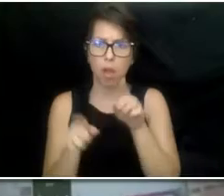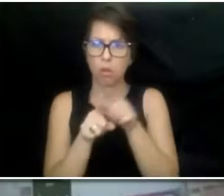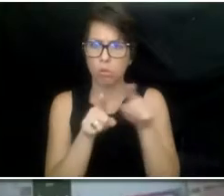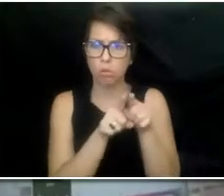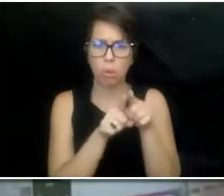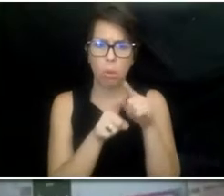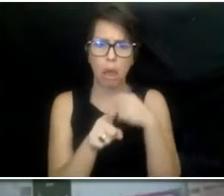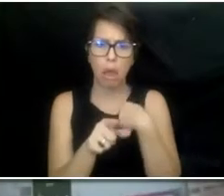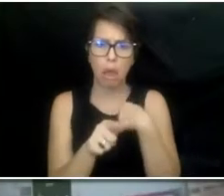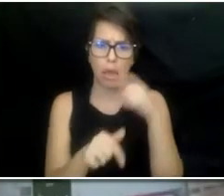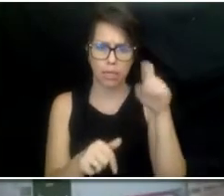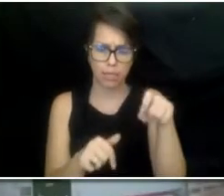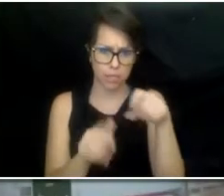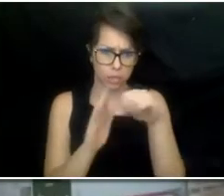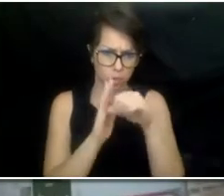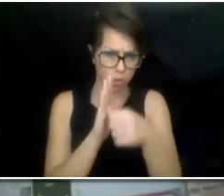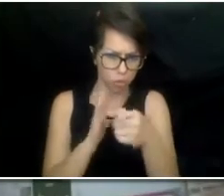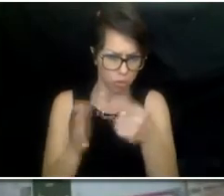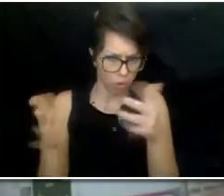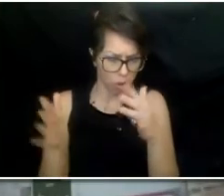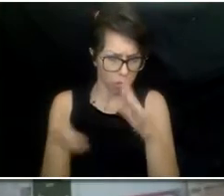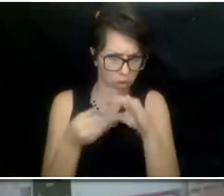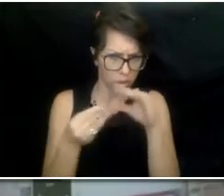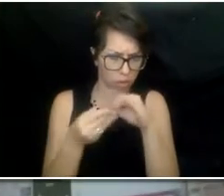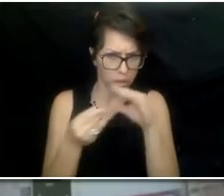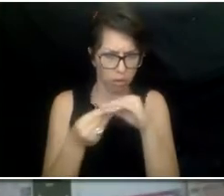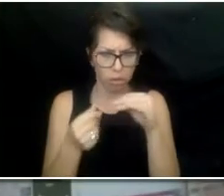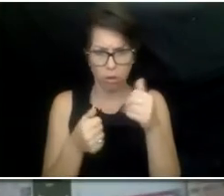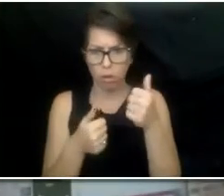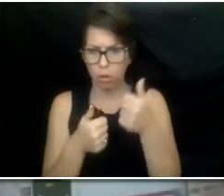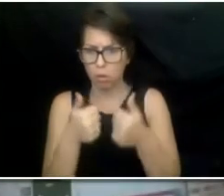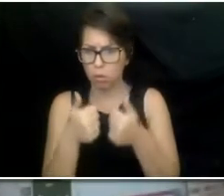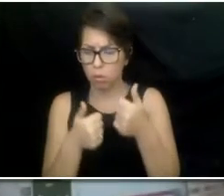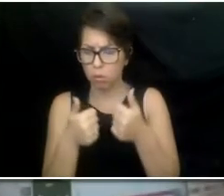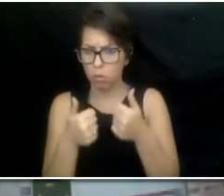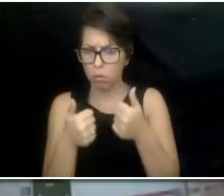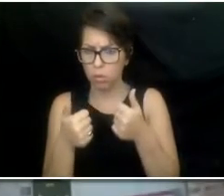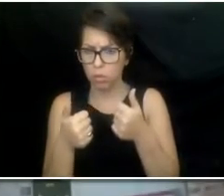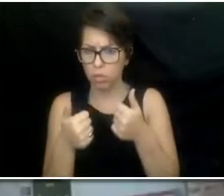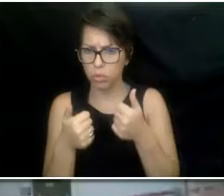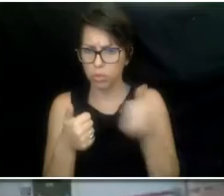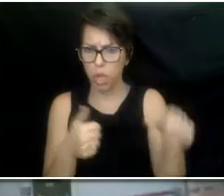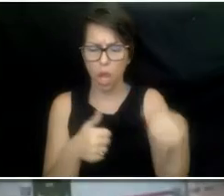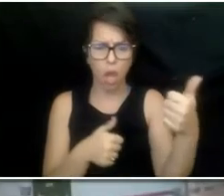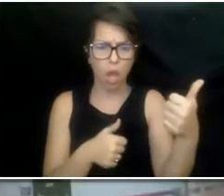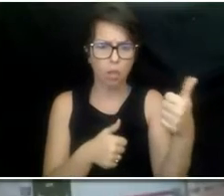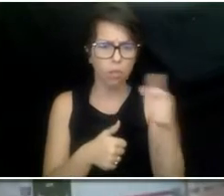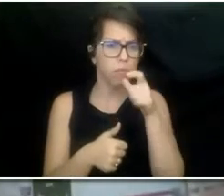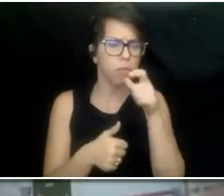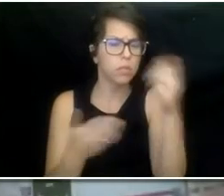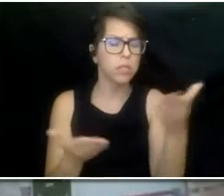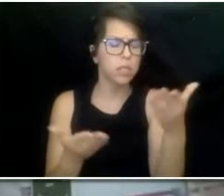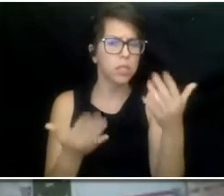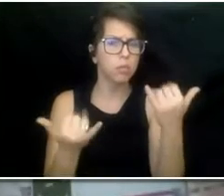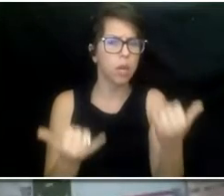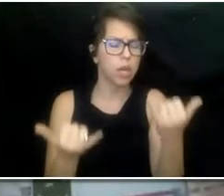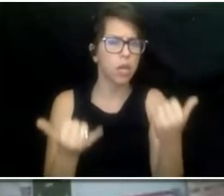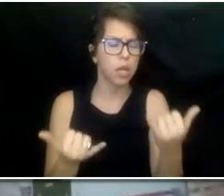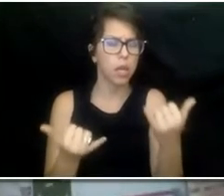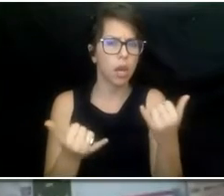uh I see on my screen uh council member powers of course chair Richards council